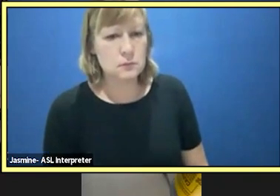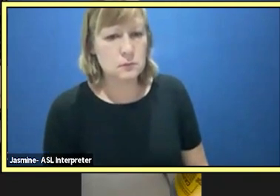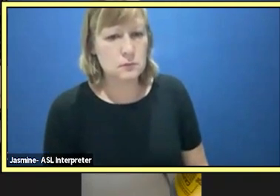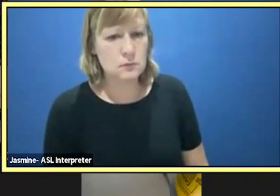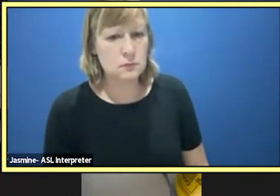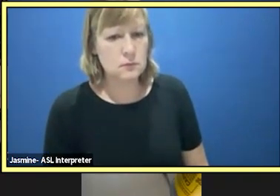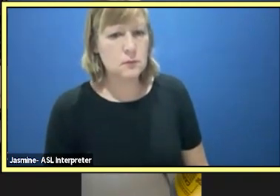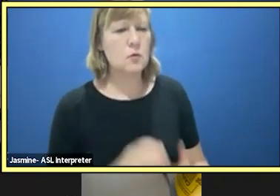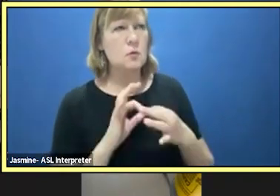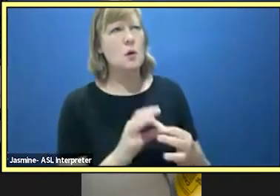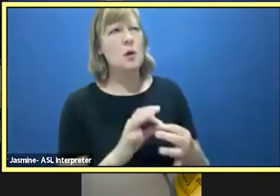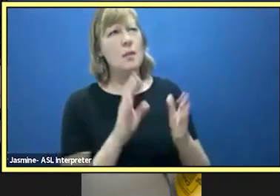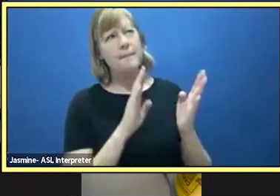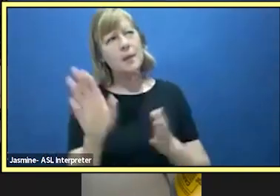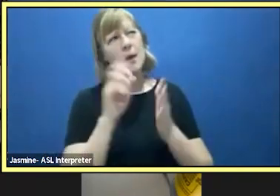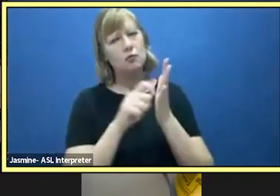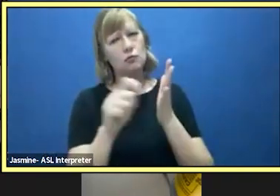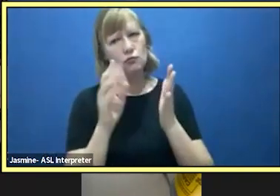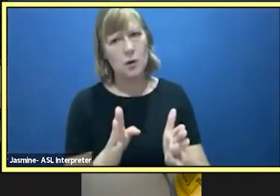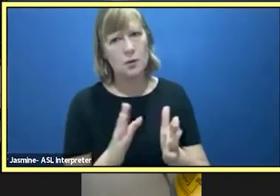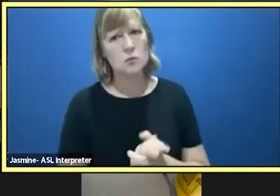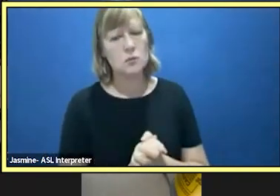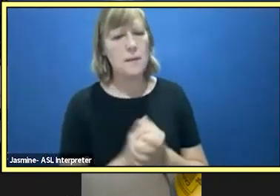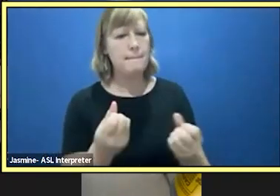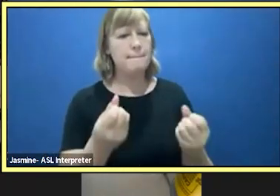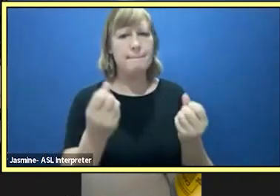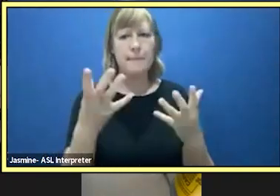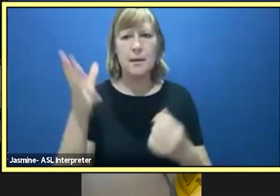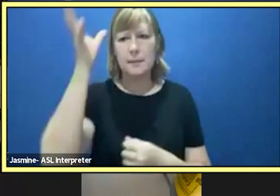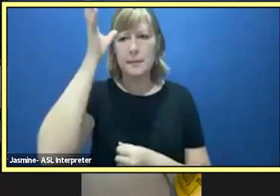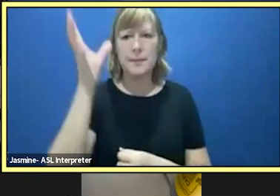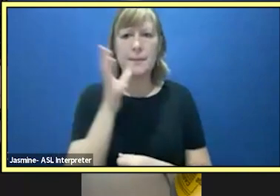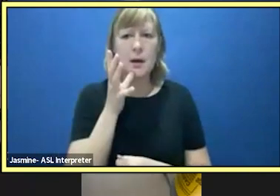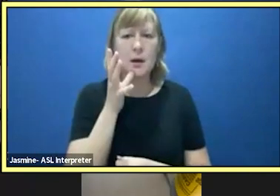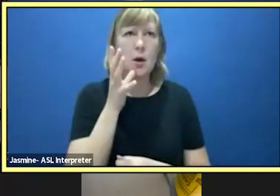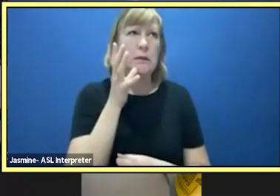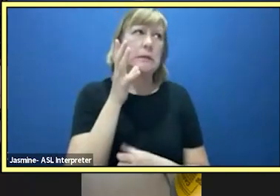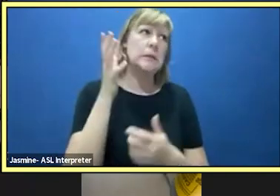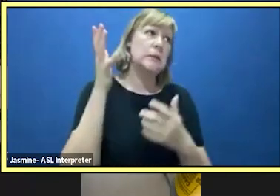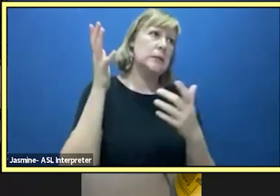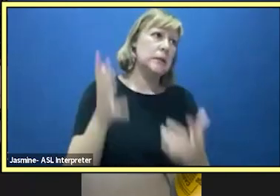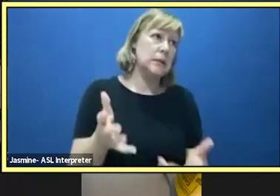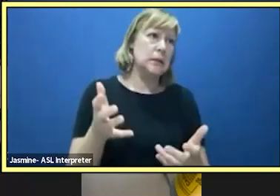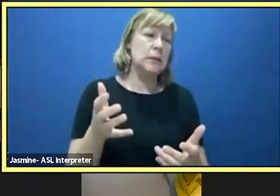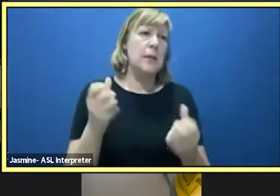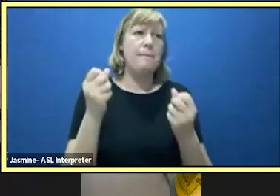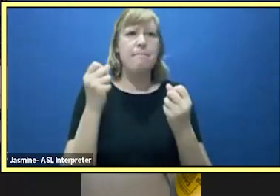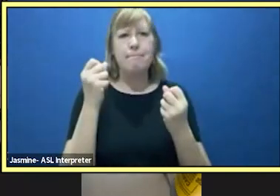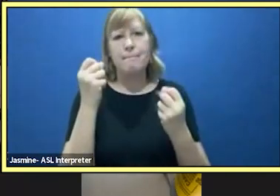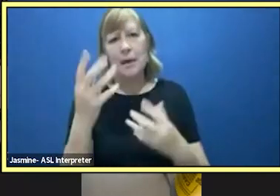many of parents have been on these journeys for many years and have plan writers that have